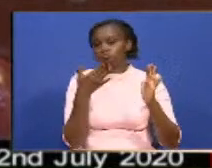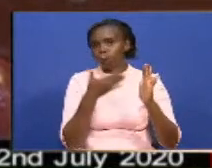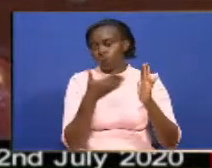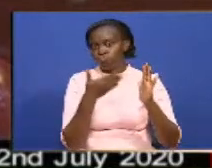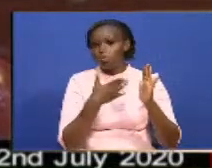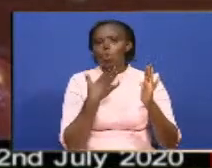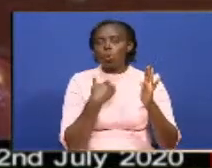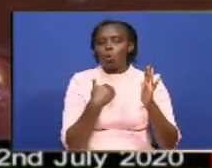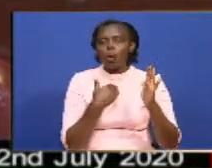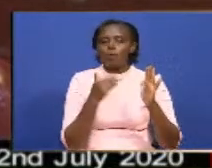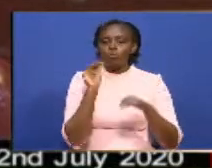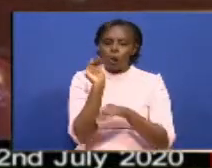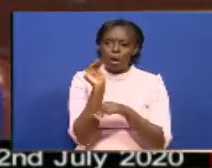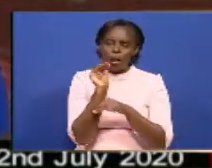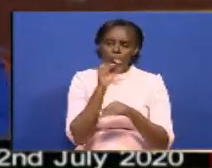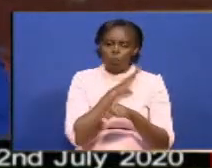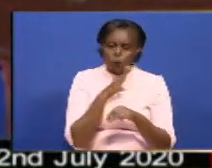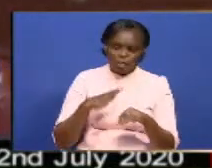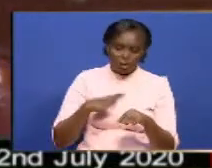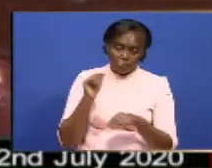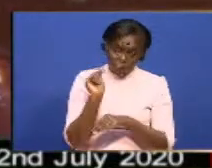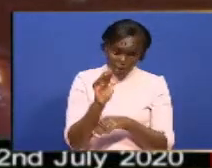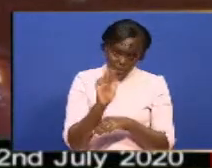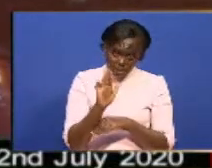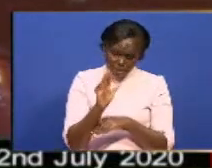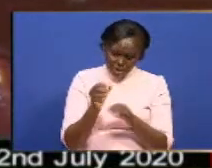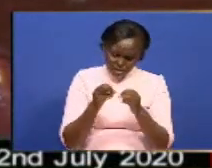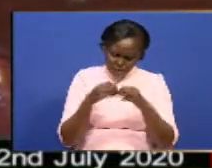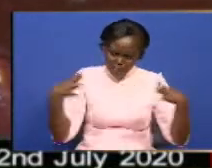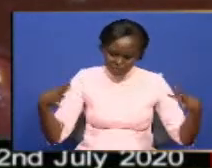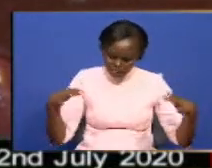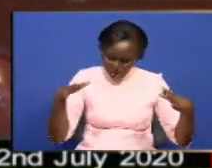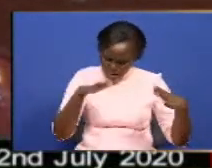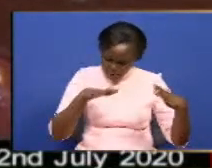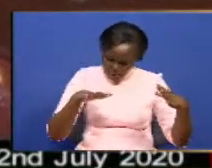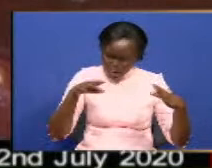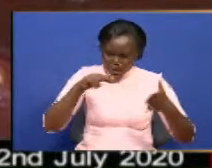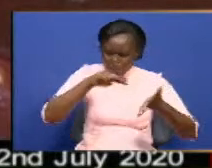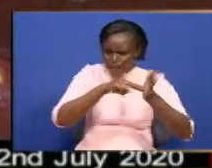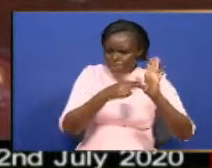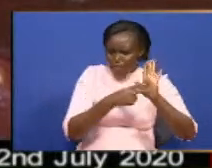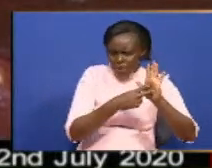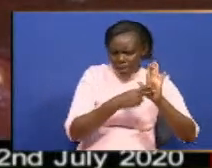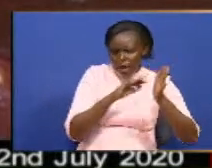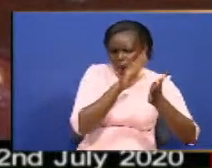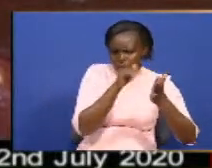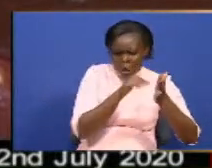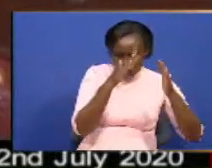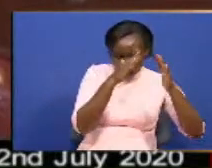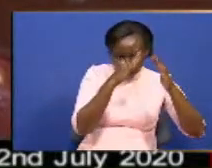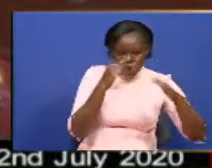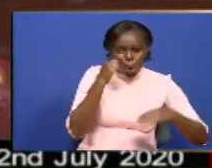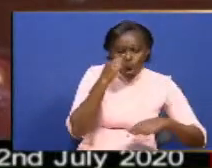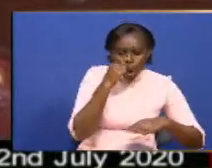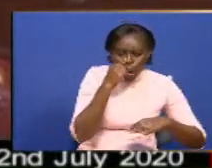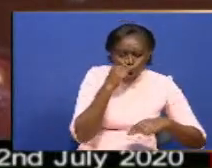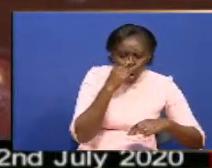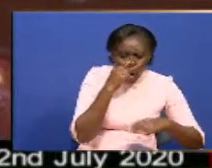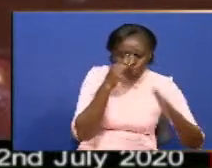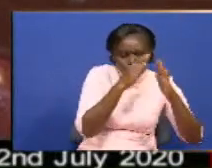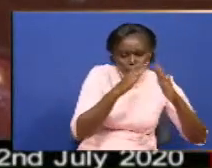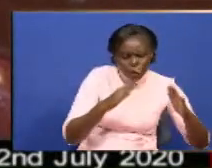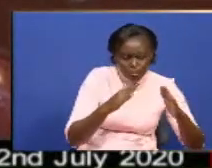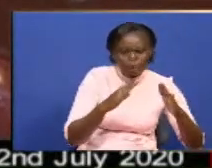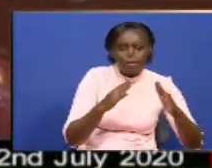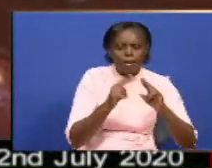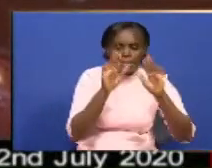would like to request the committee to expand the definition of shelter or essential